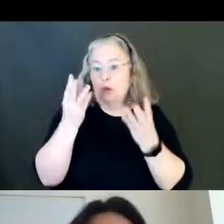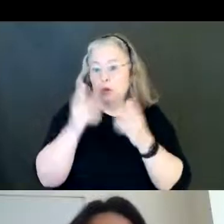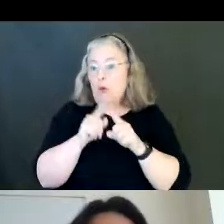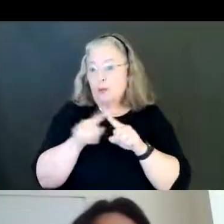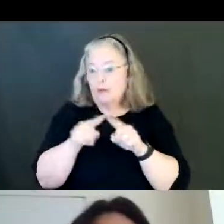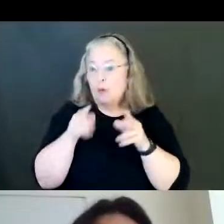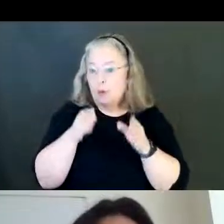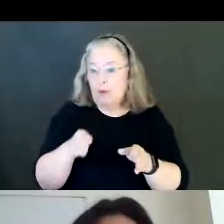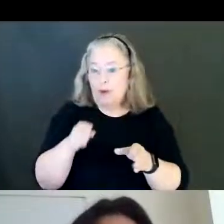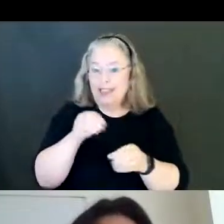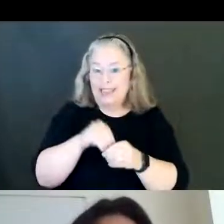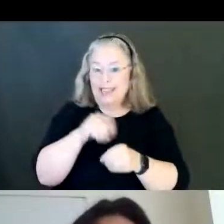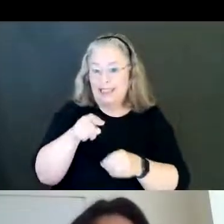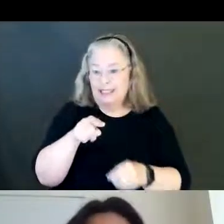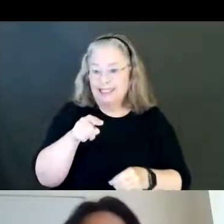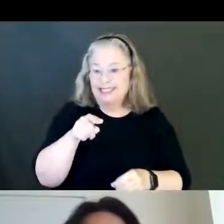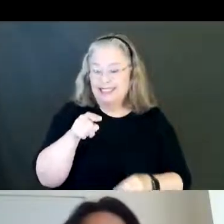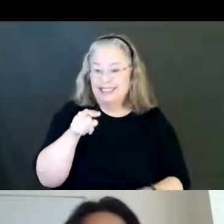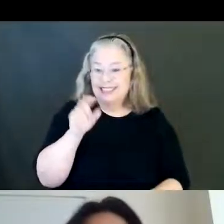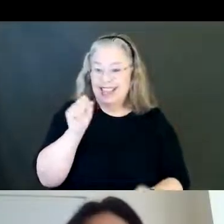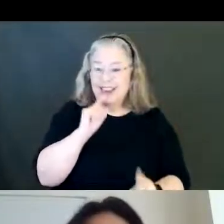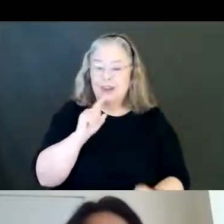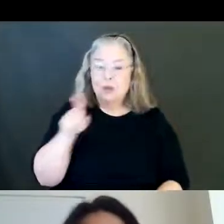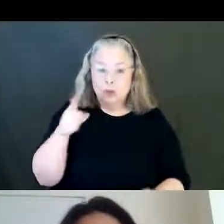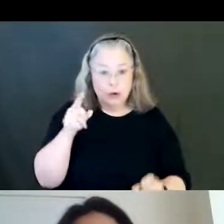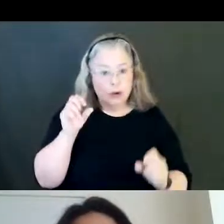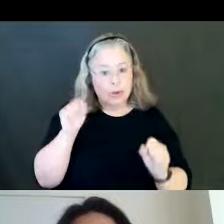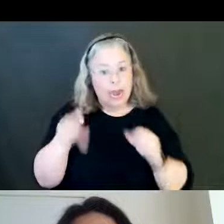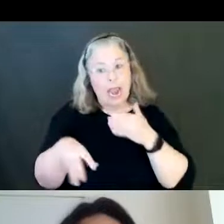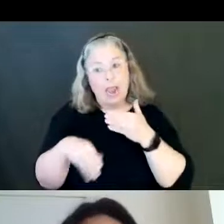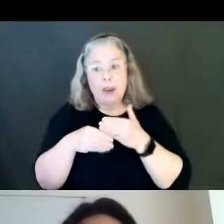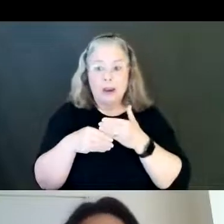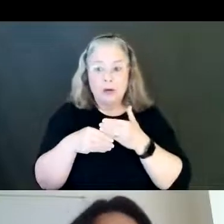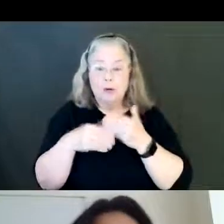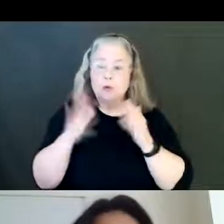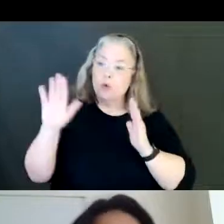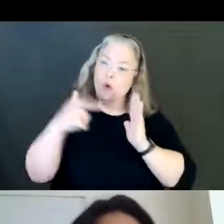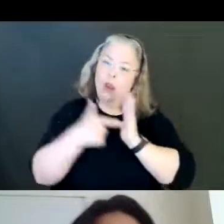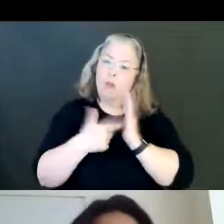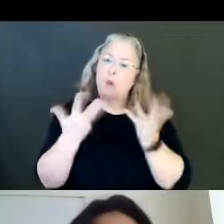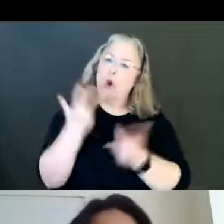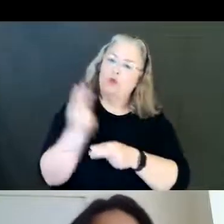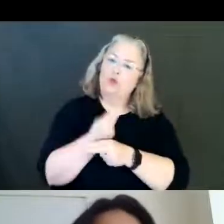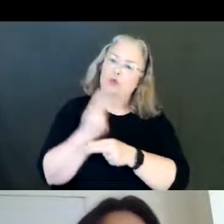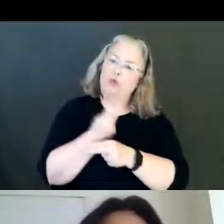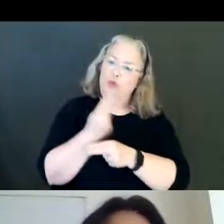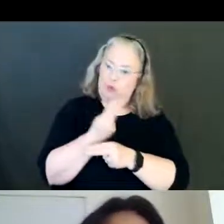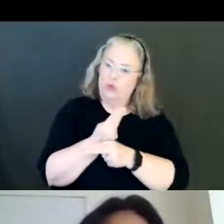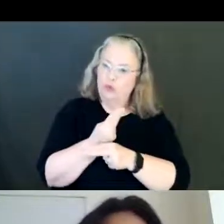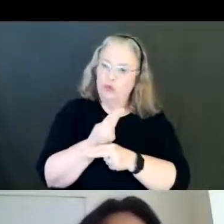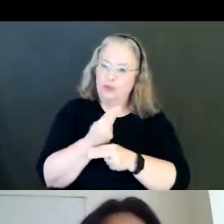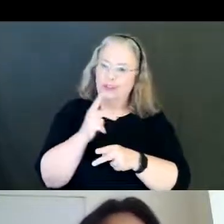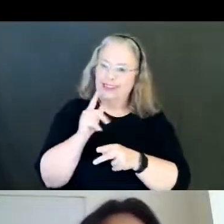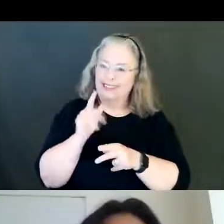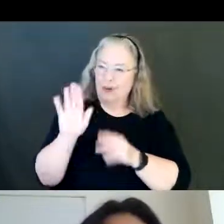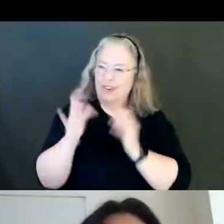this prompt. So if you're able to add into examples, type out how you may use it, that would really be helpful for